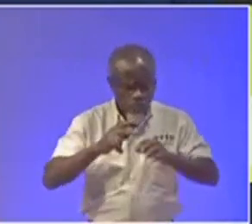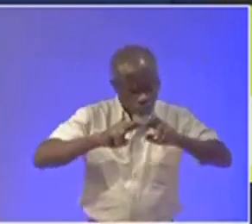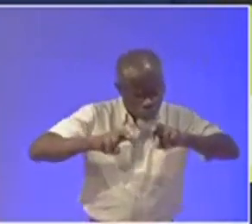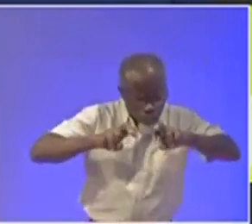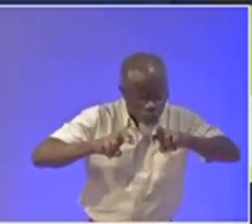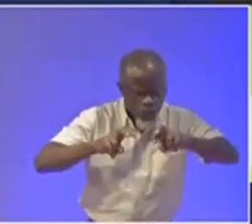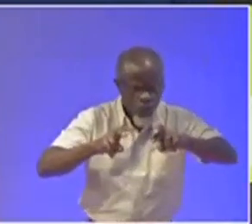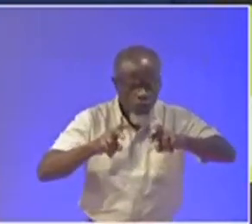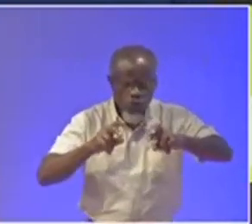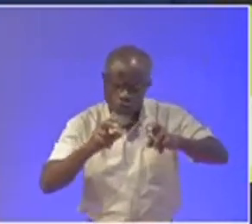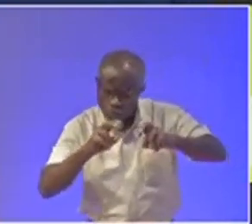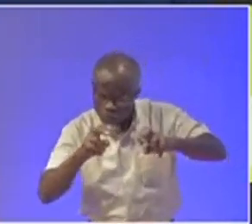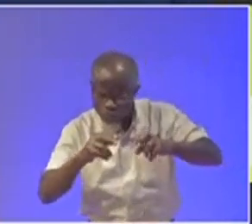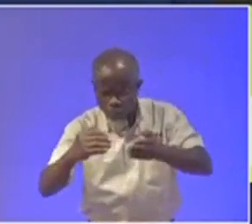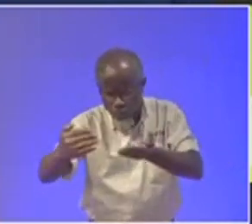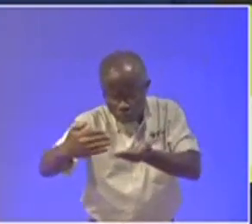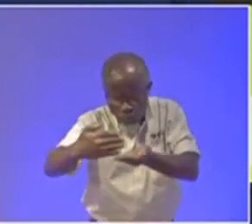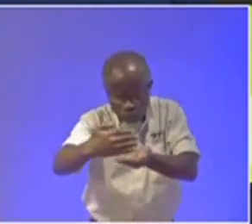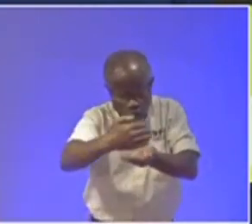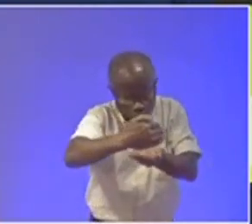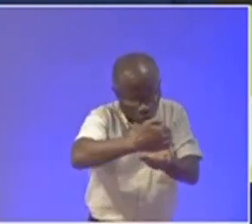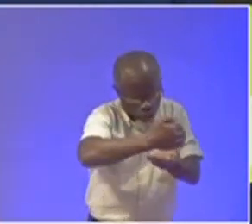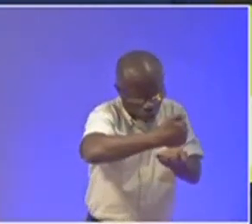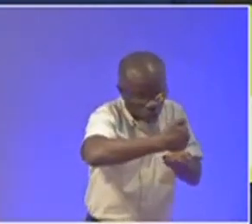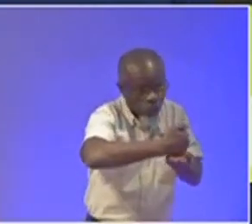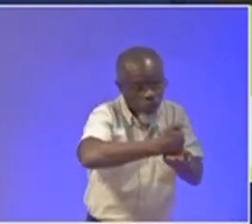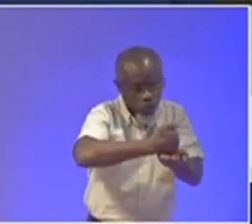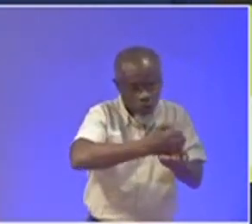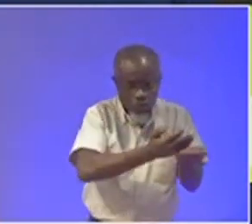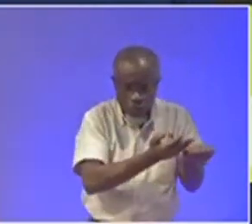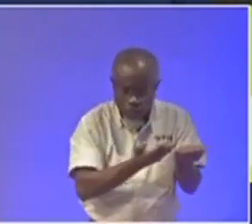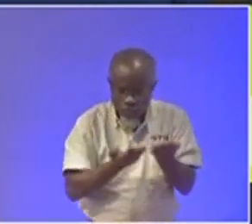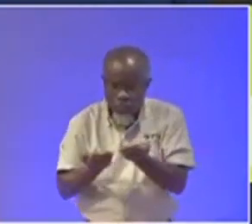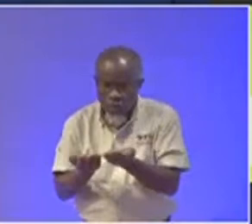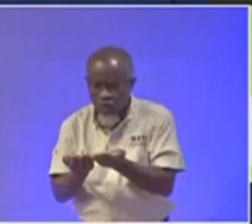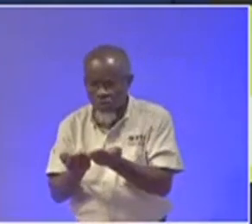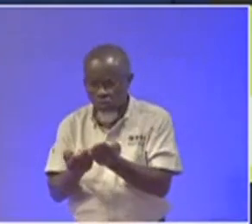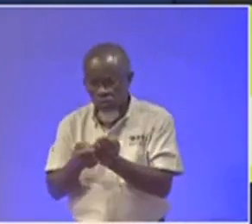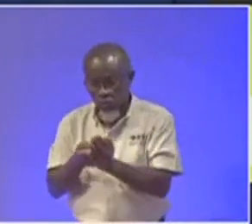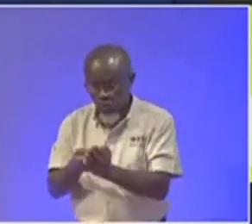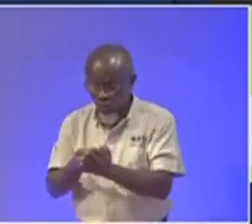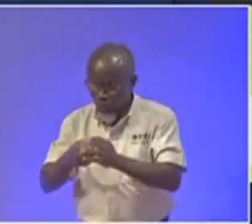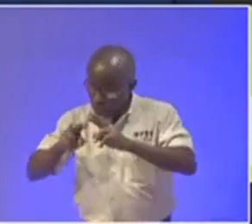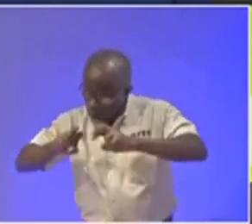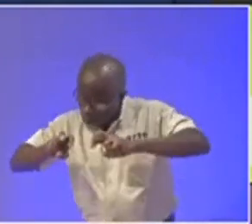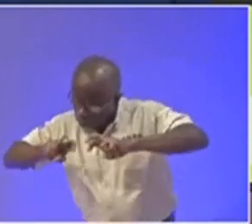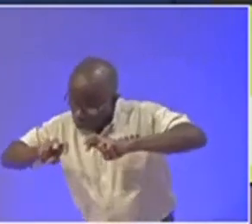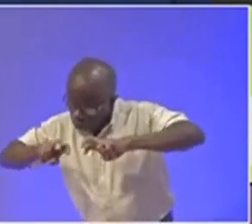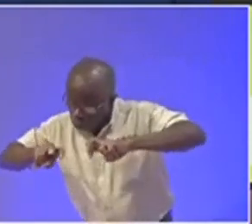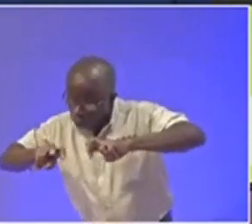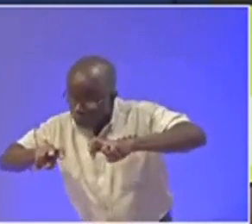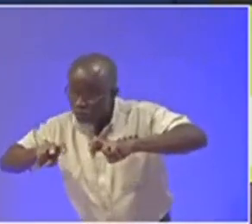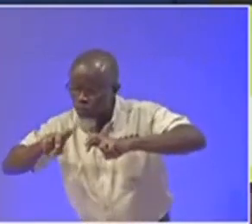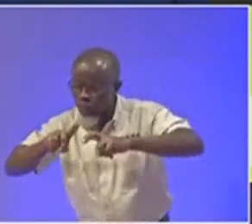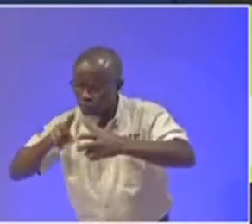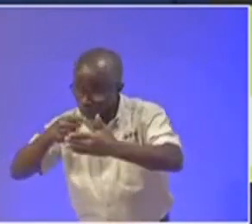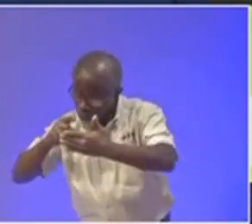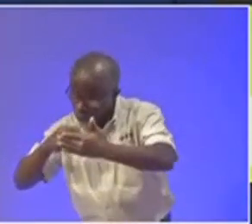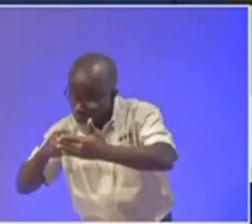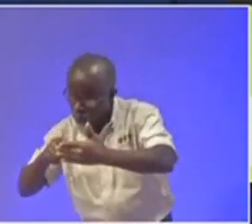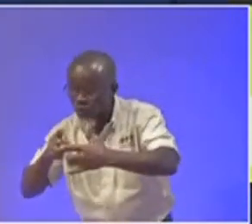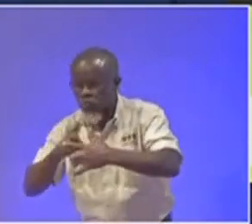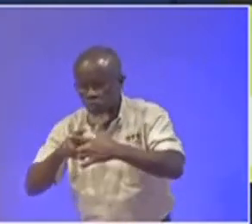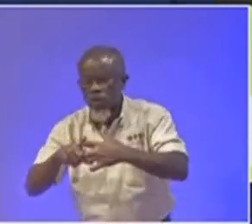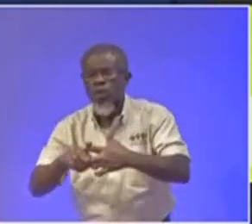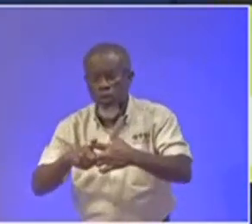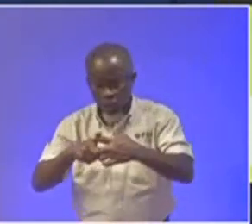collect these kinds of data, bring them together in a systematic way, do that analysis, and then provide that kind of feedback. Not